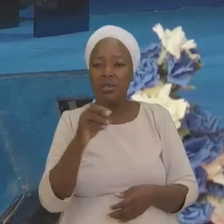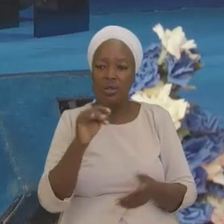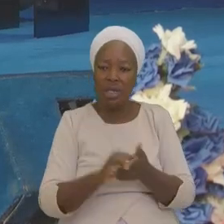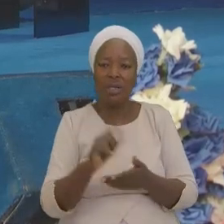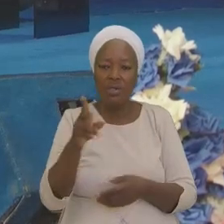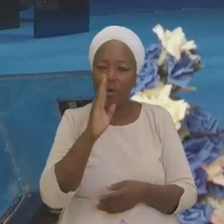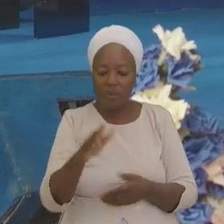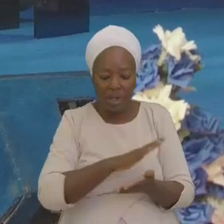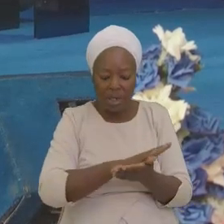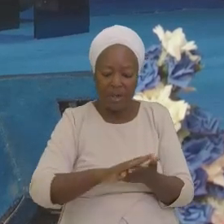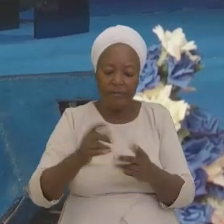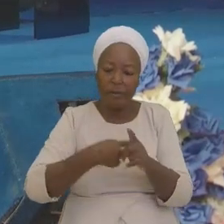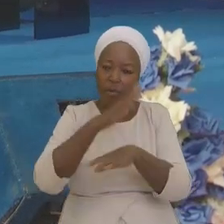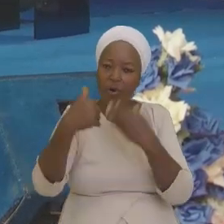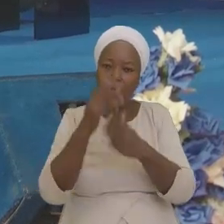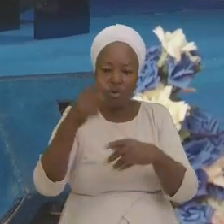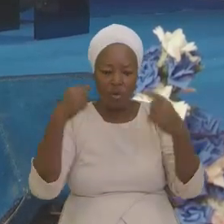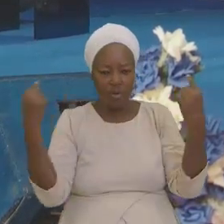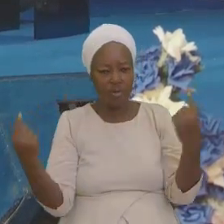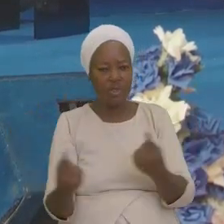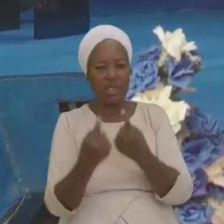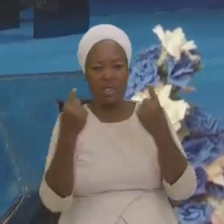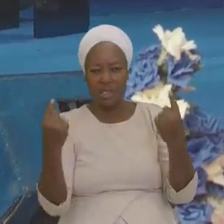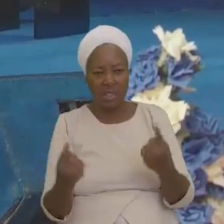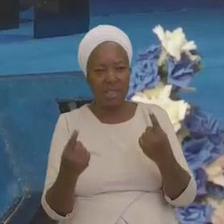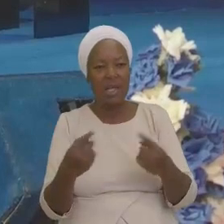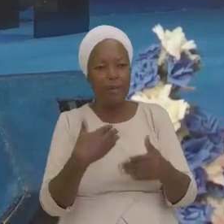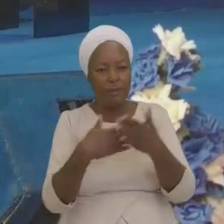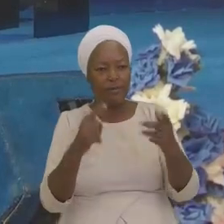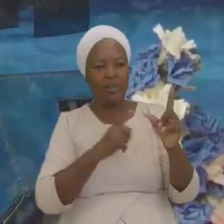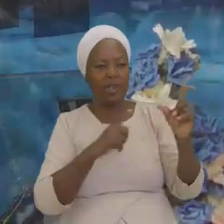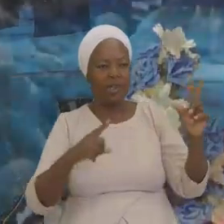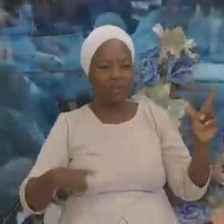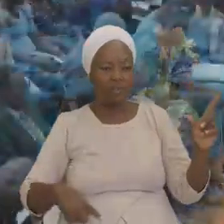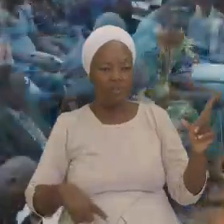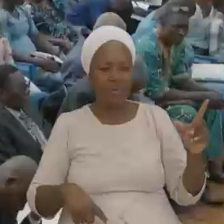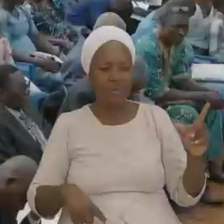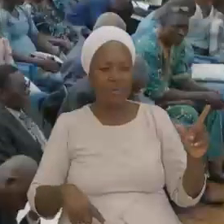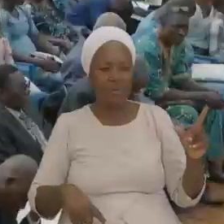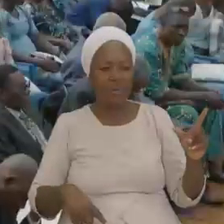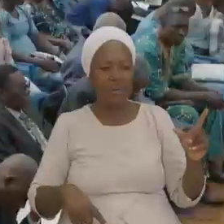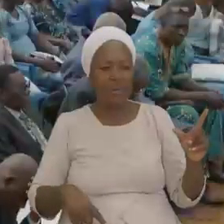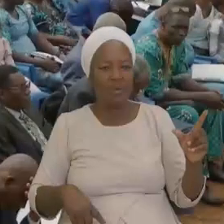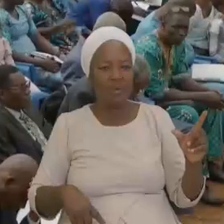from all your sins before the Lord.